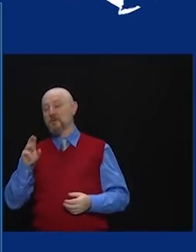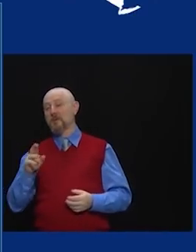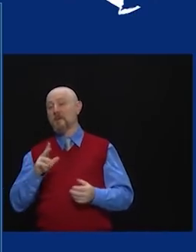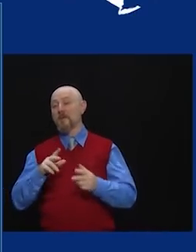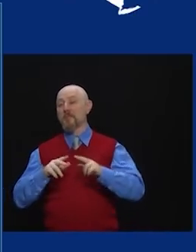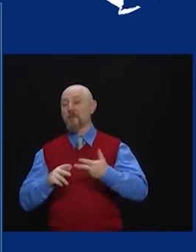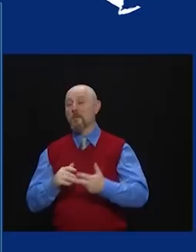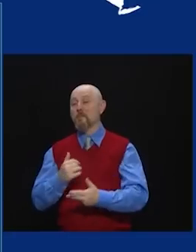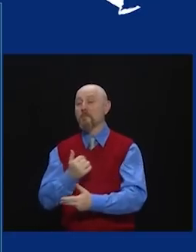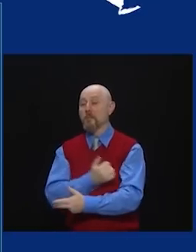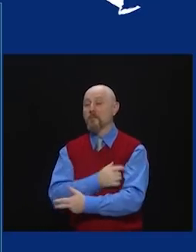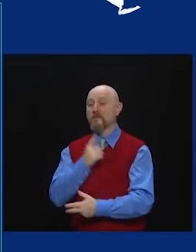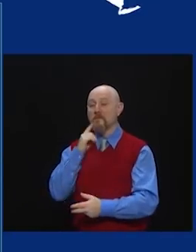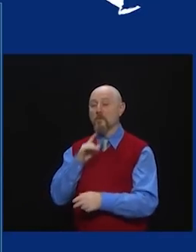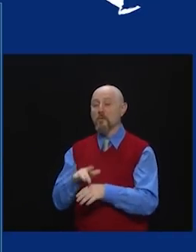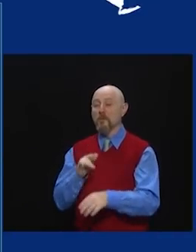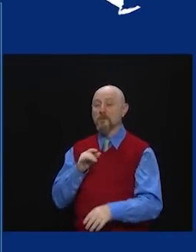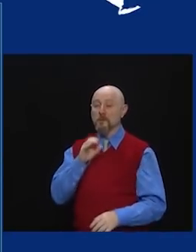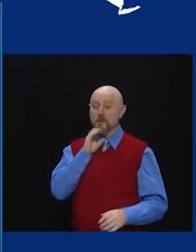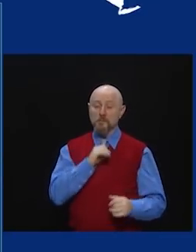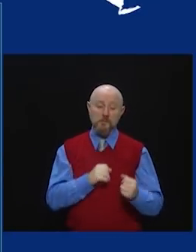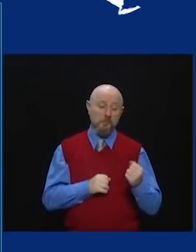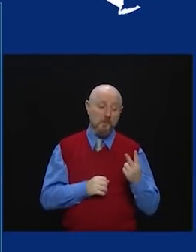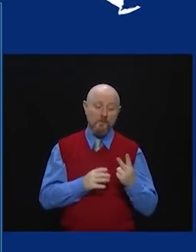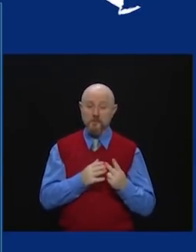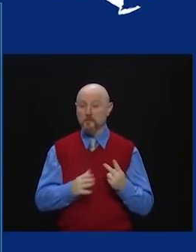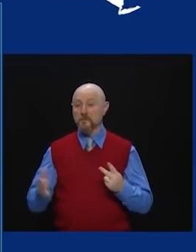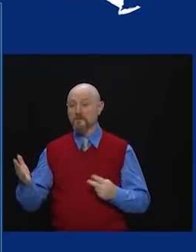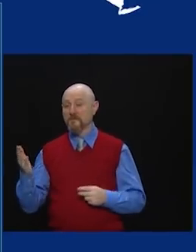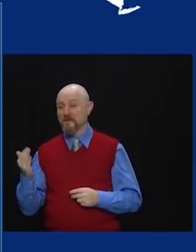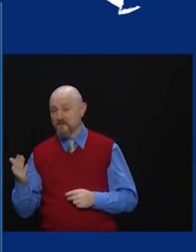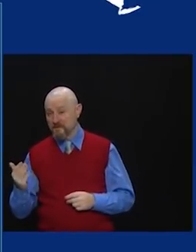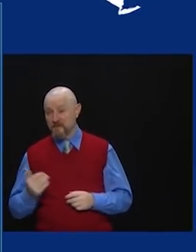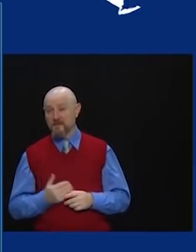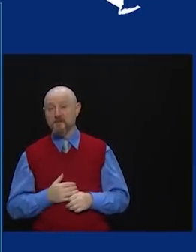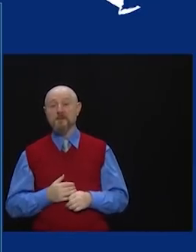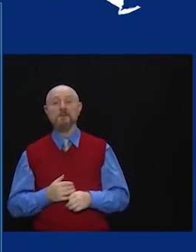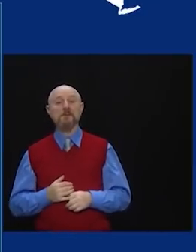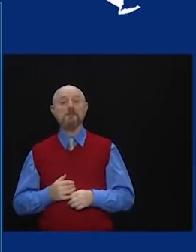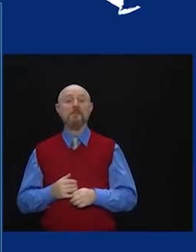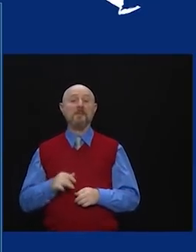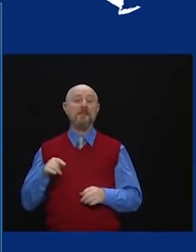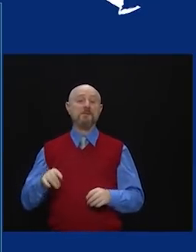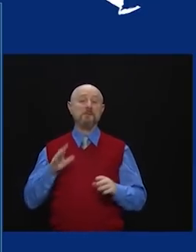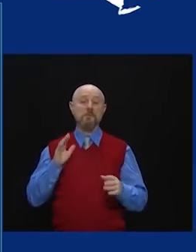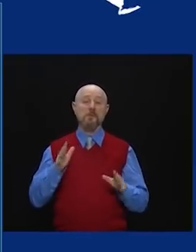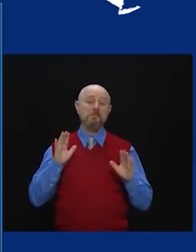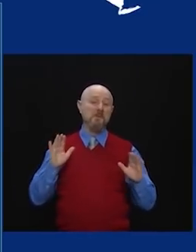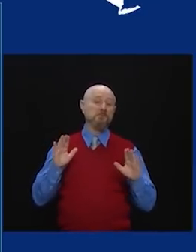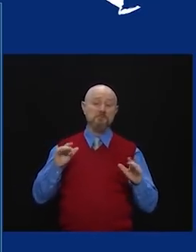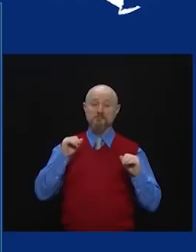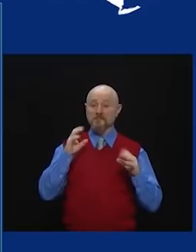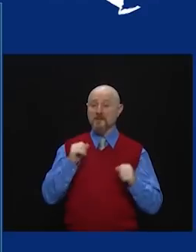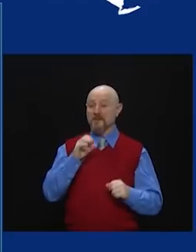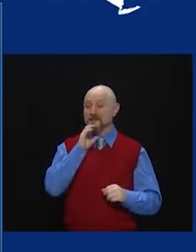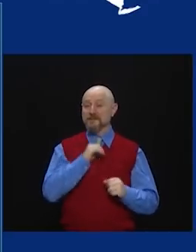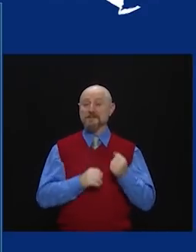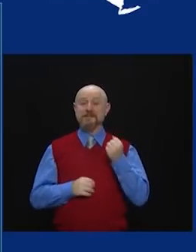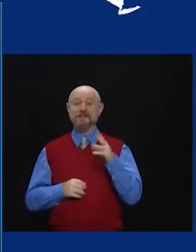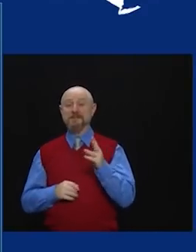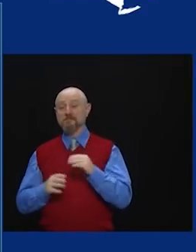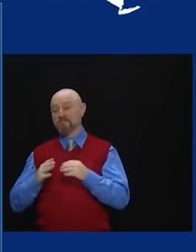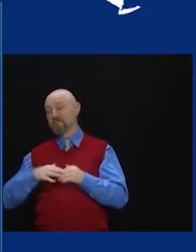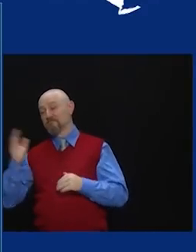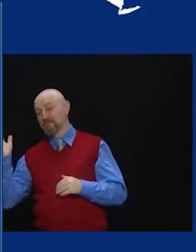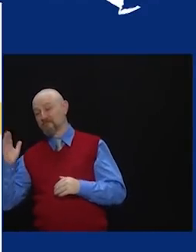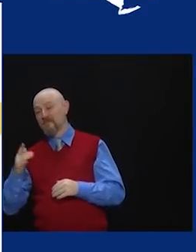We're continuing to get more kids vaccinated, but also boosted. So this is going to be great. As young as 16 are already eligible. Get that done,